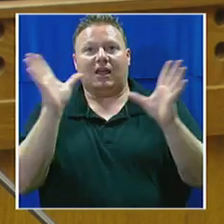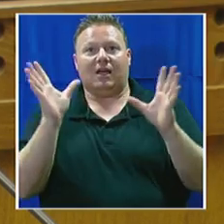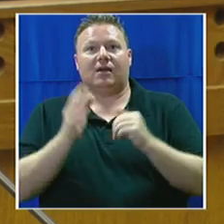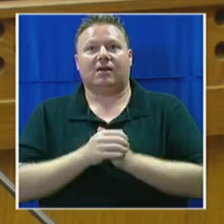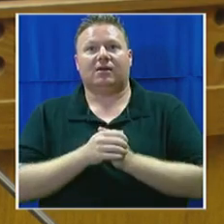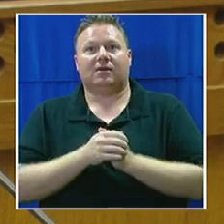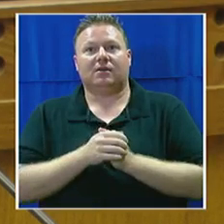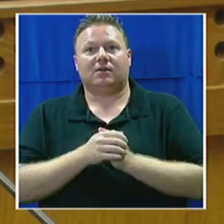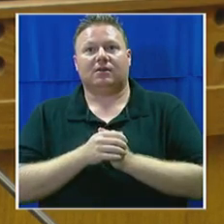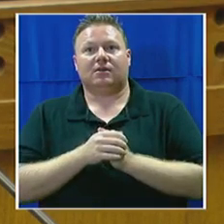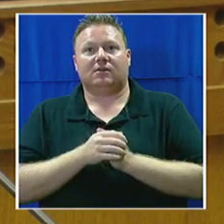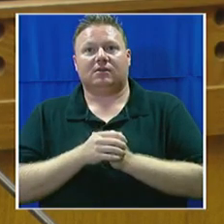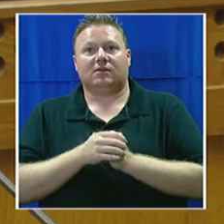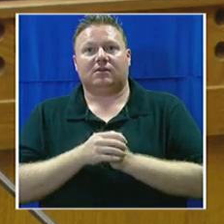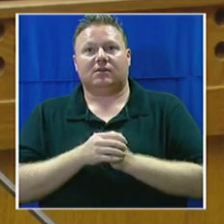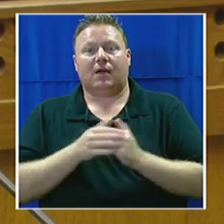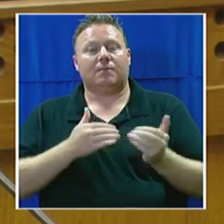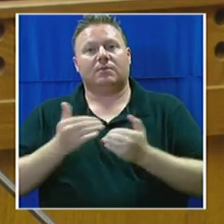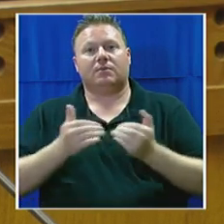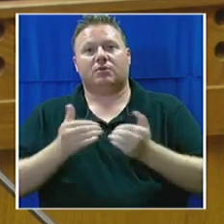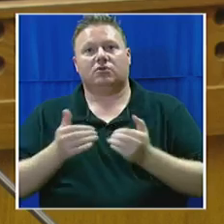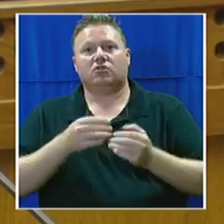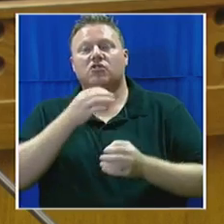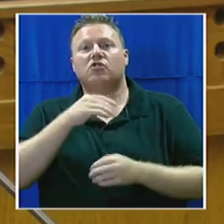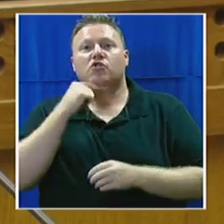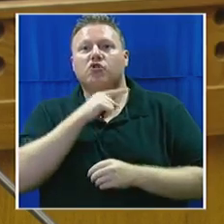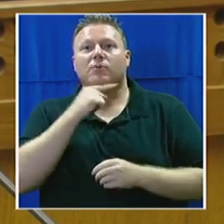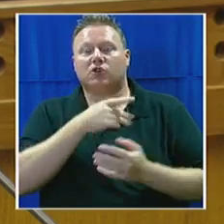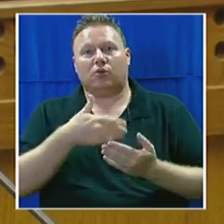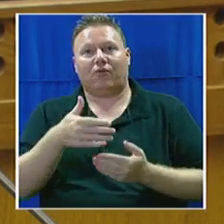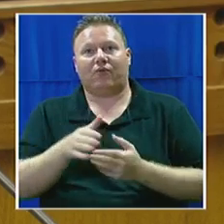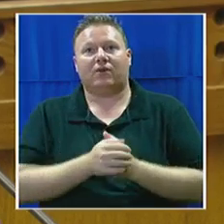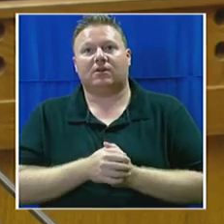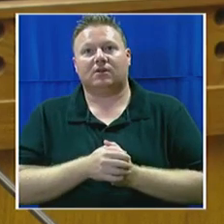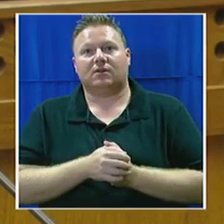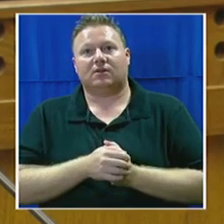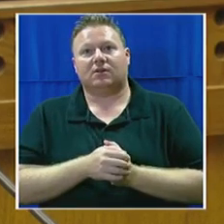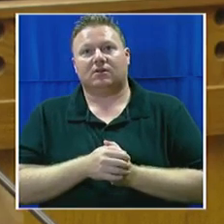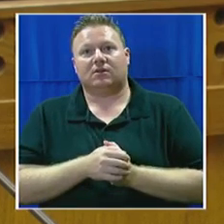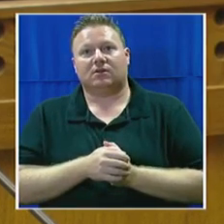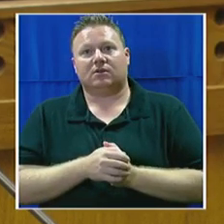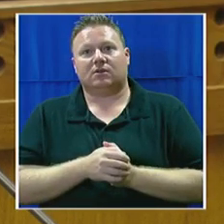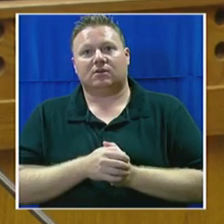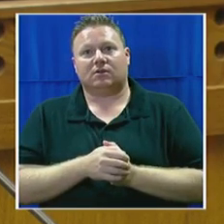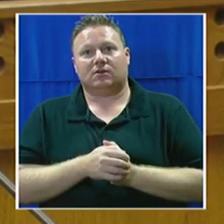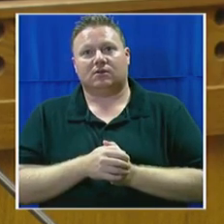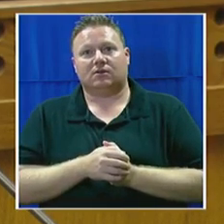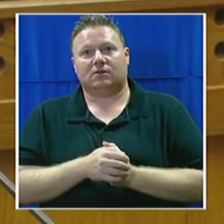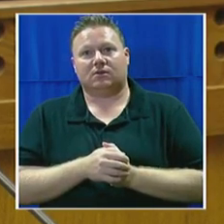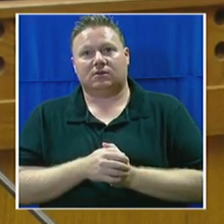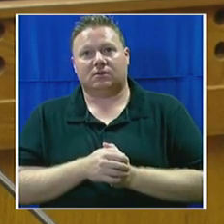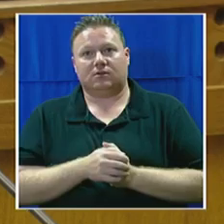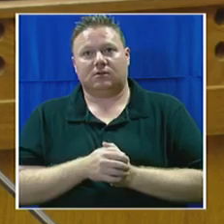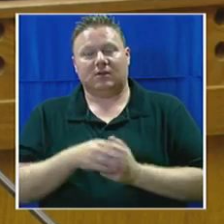administration will stop at nothing in dealing firmly with corruption. Honorable Chair, since the signing of the proclamation by